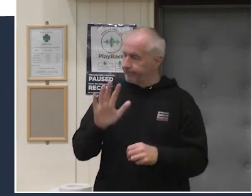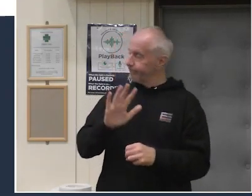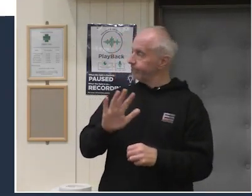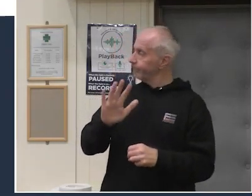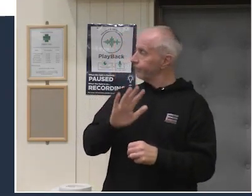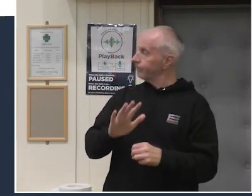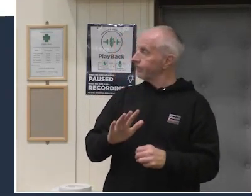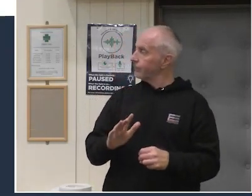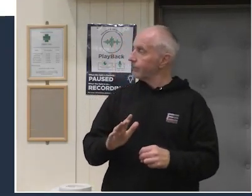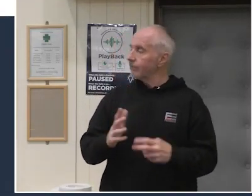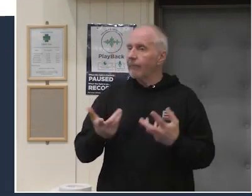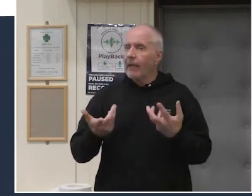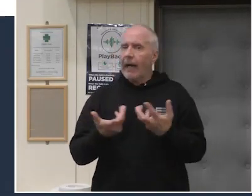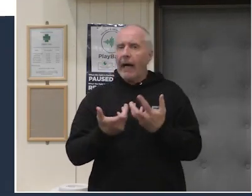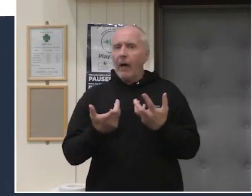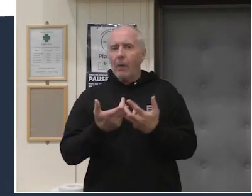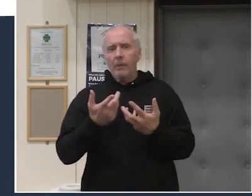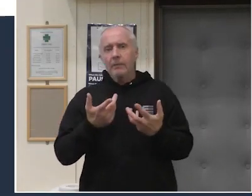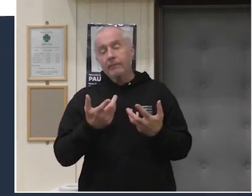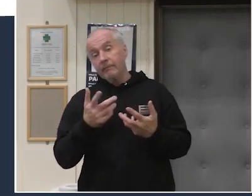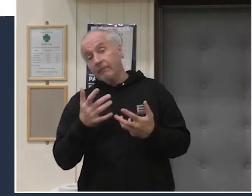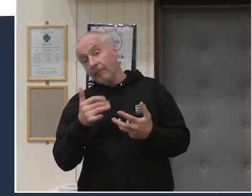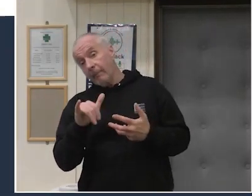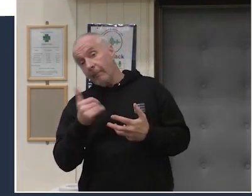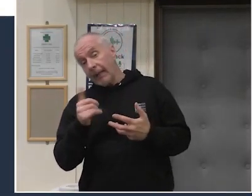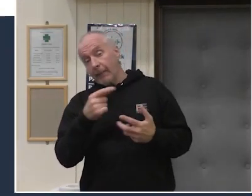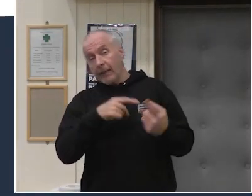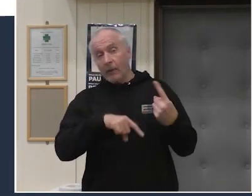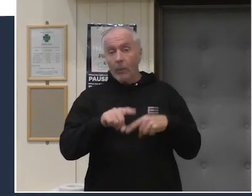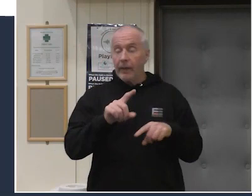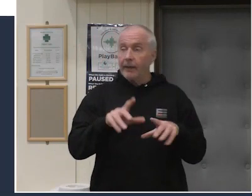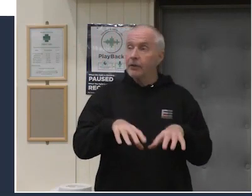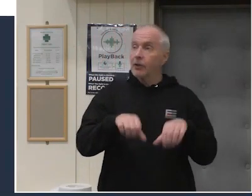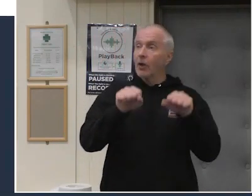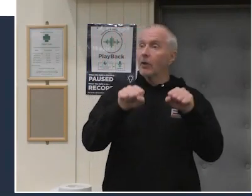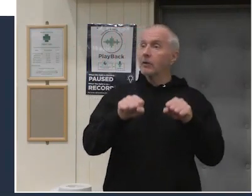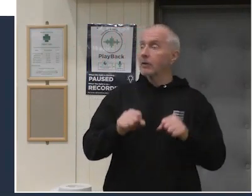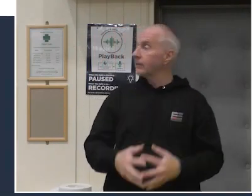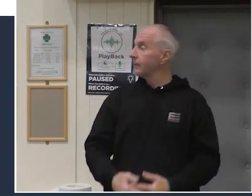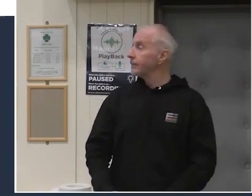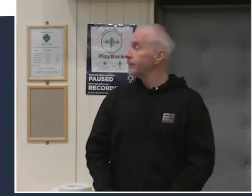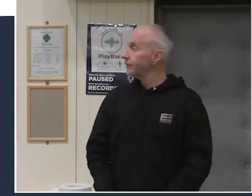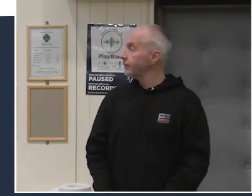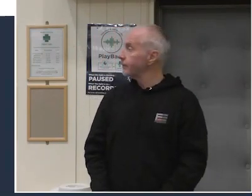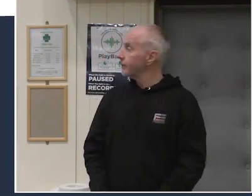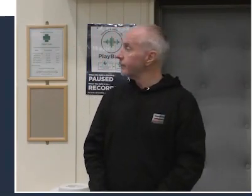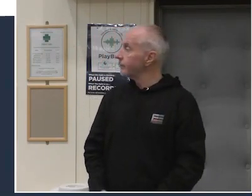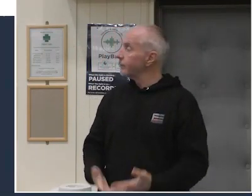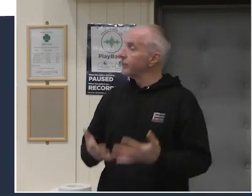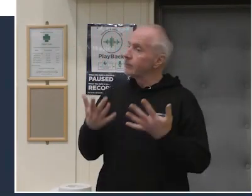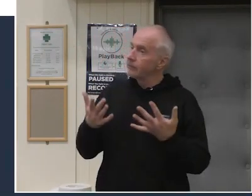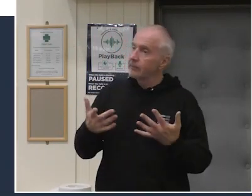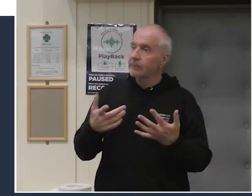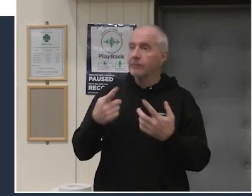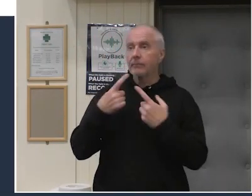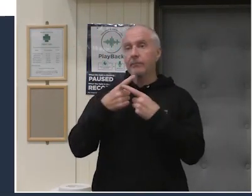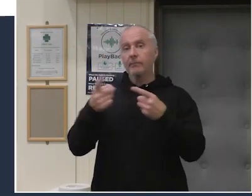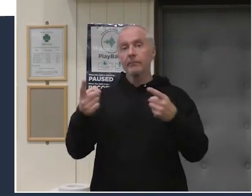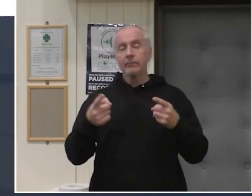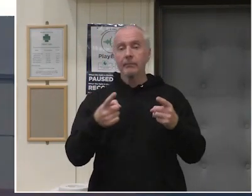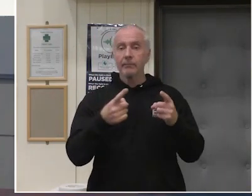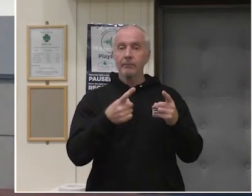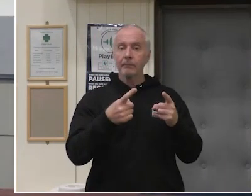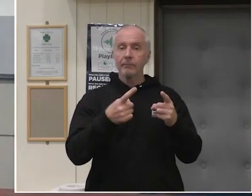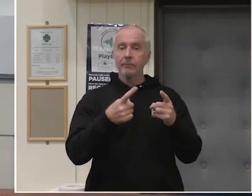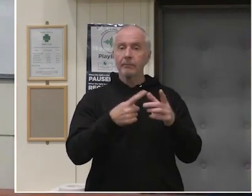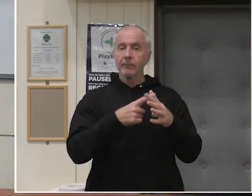how might we go about doing that? Now again, I'm going to loop back round, mention that axion to